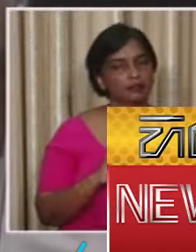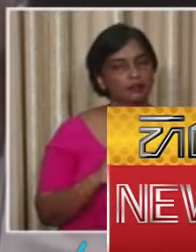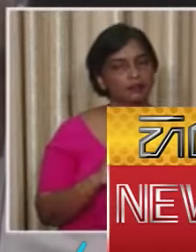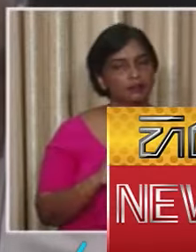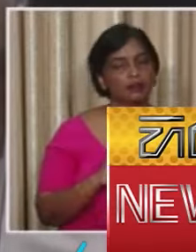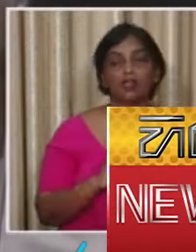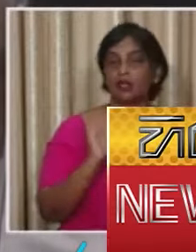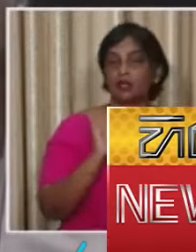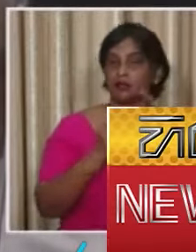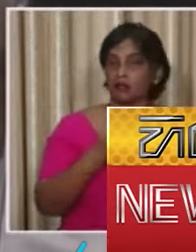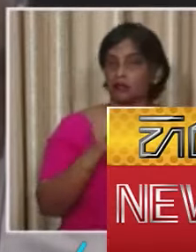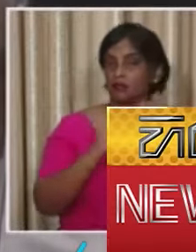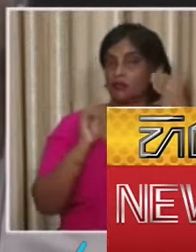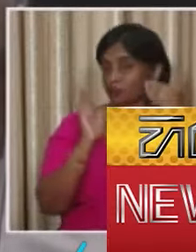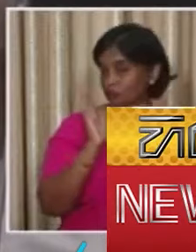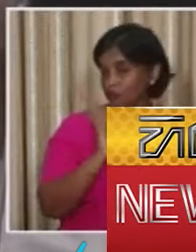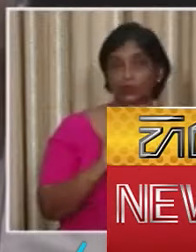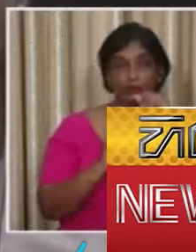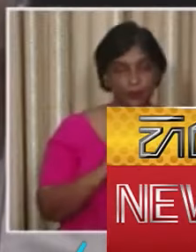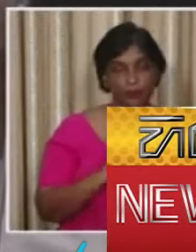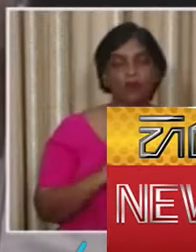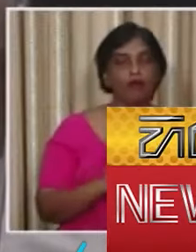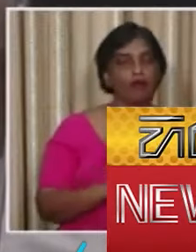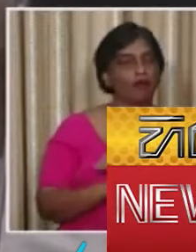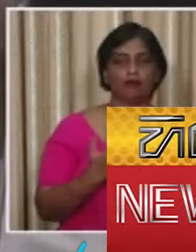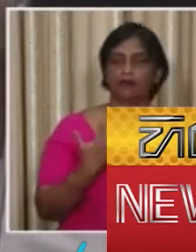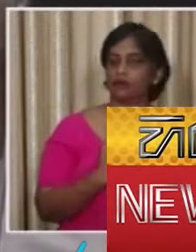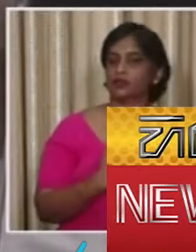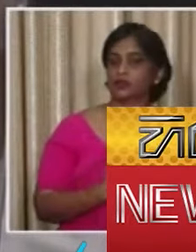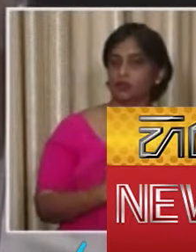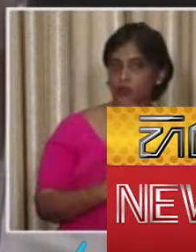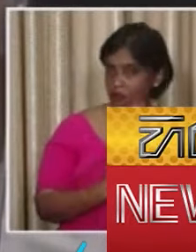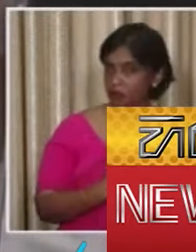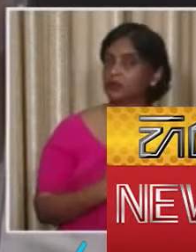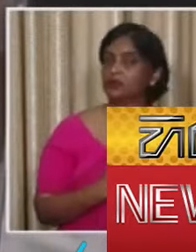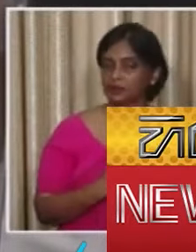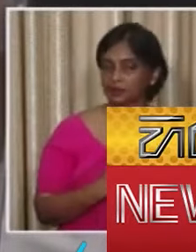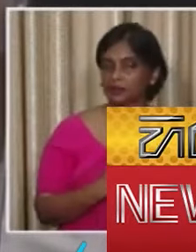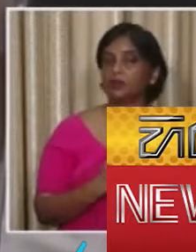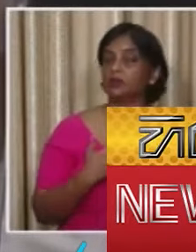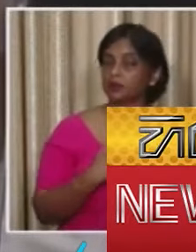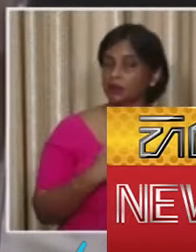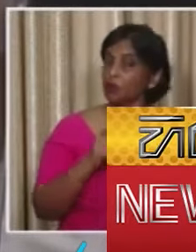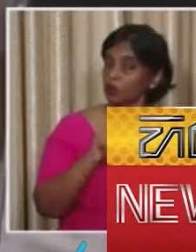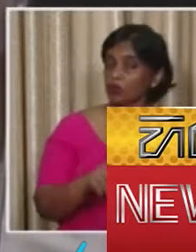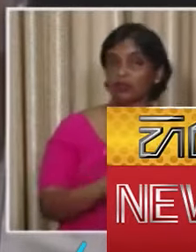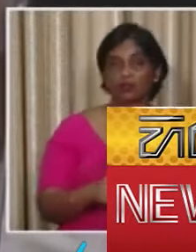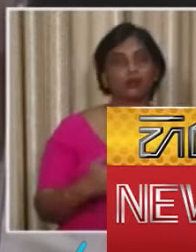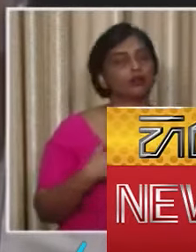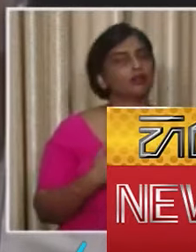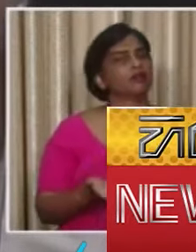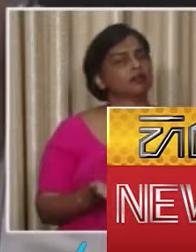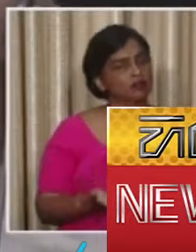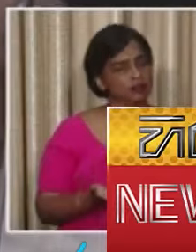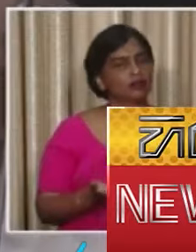our debt. But a failure to do so would mean that we are swiftly fall back into trouble and the breathing space provided by